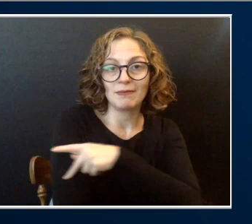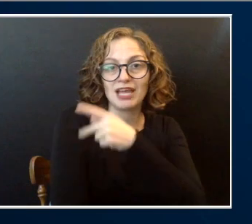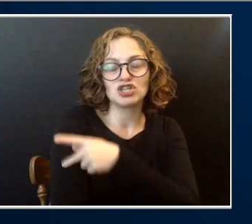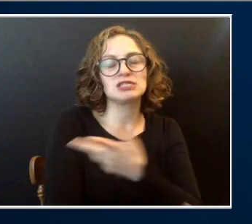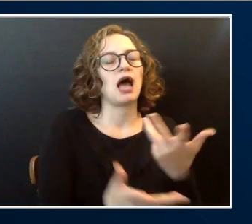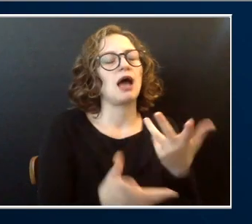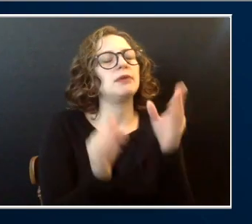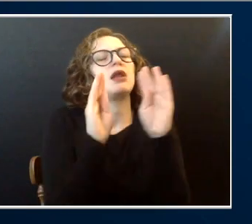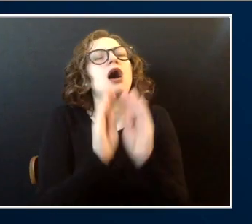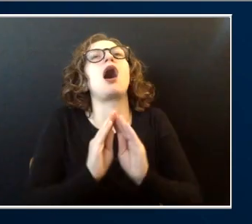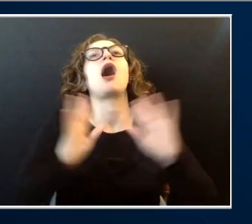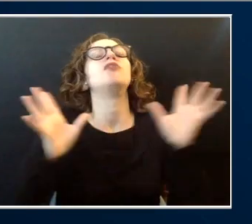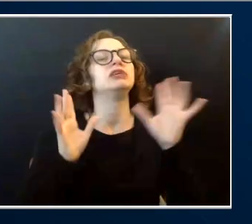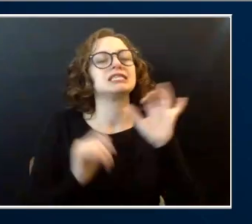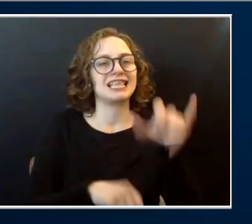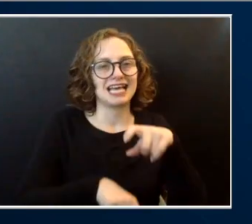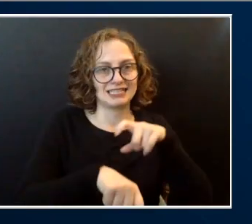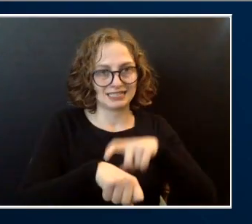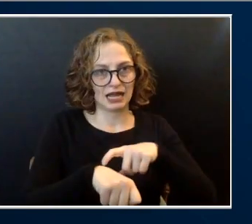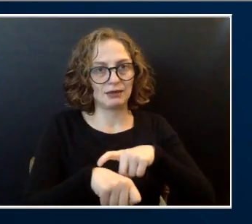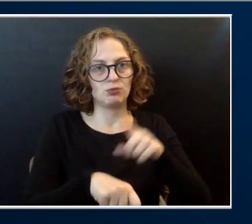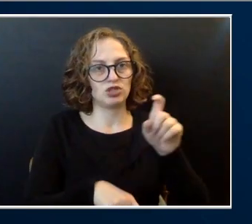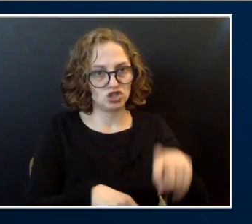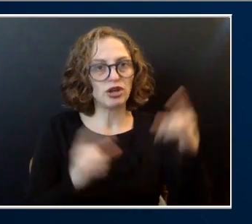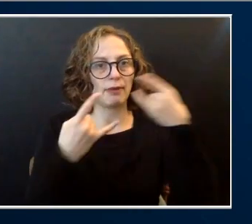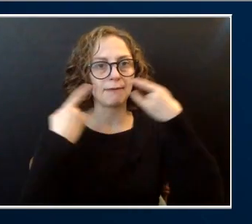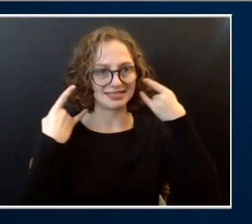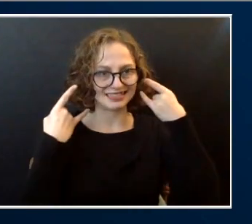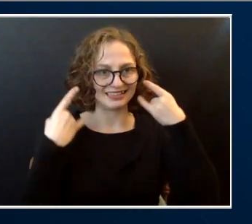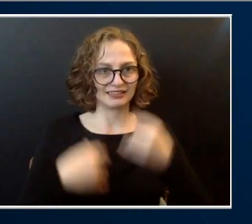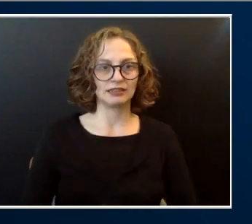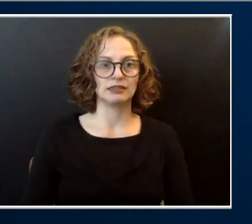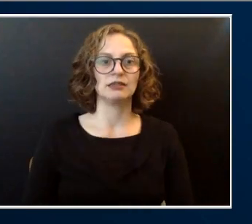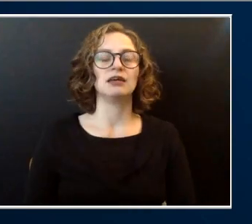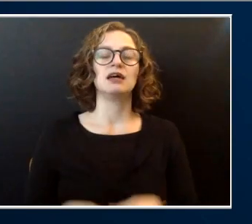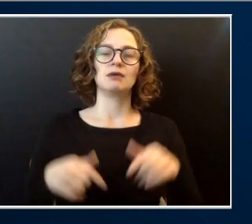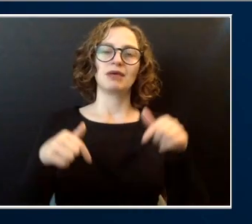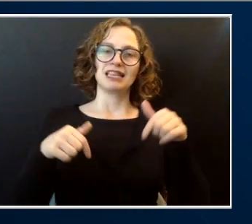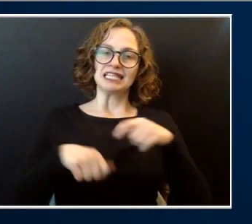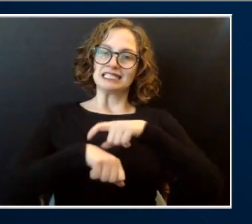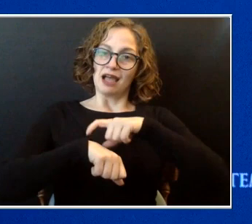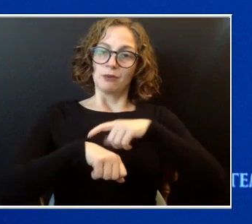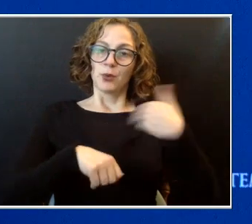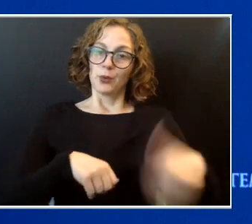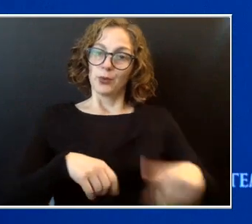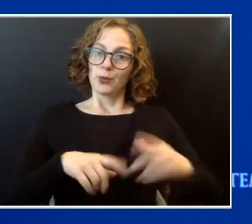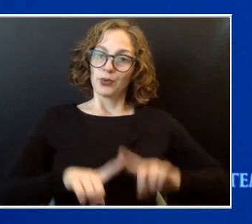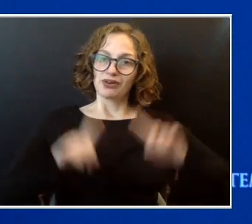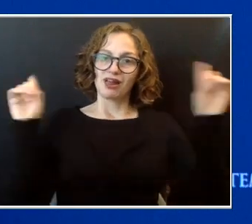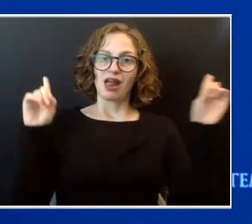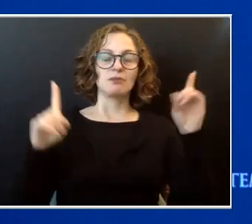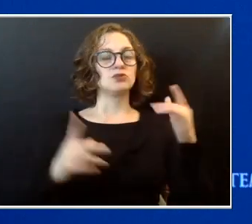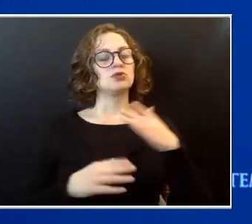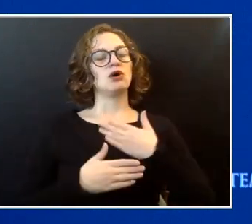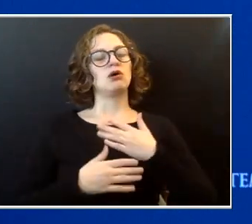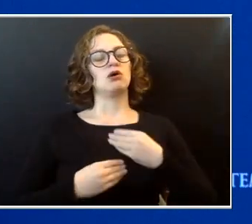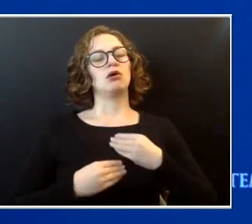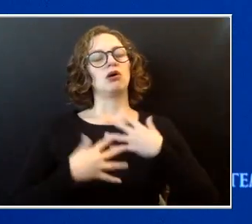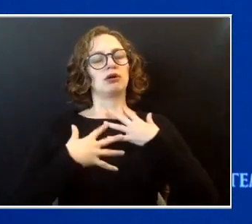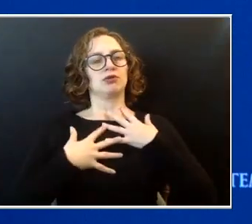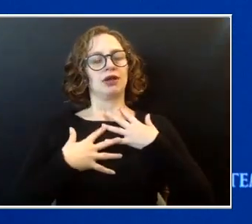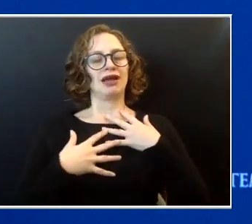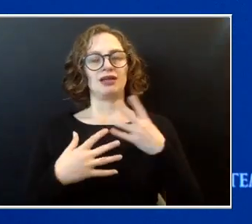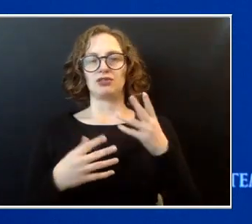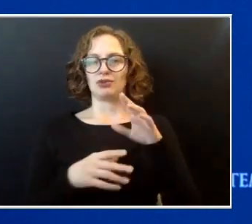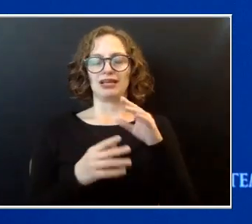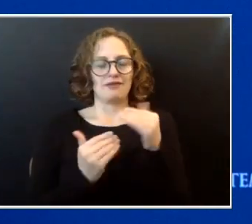however, is a different time, and I'm just so darn happy the numbers are around 16 right now. Huh? Yeah, no, absolutely, and it's not all or none. It's not